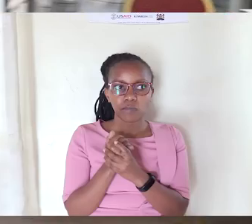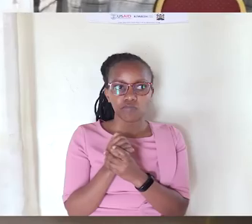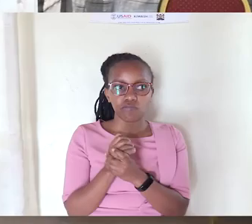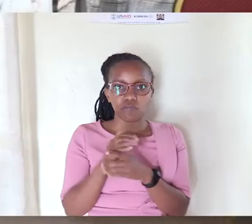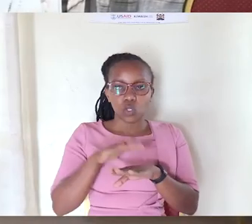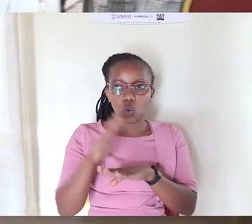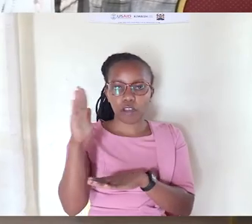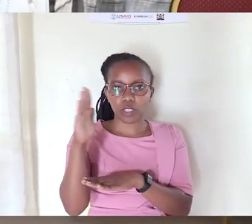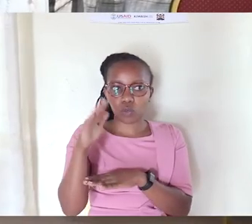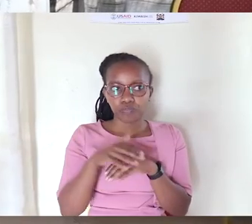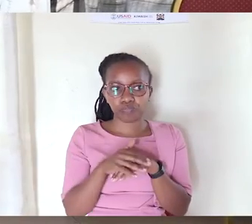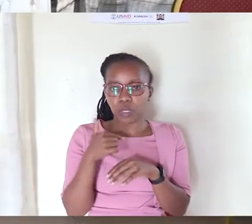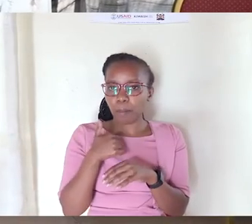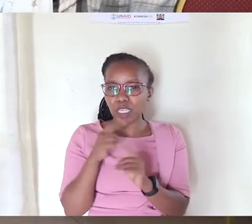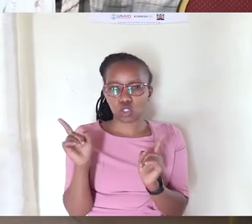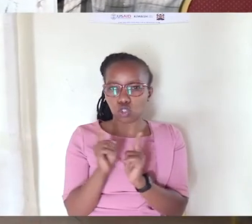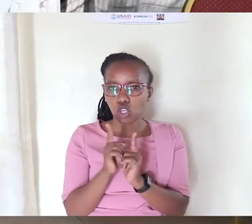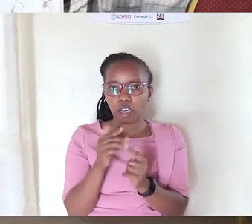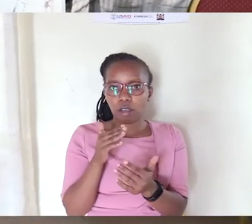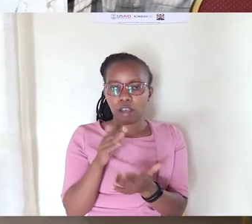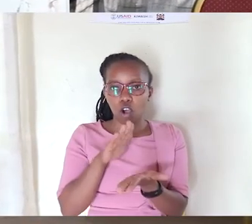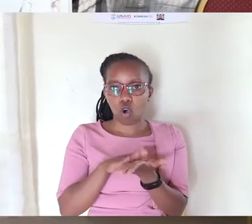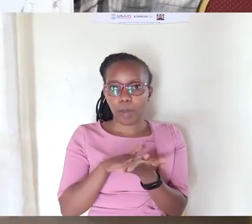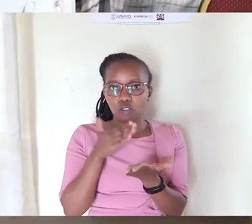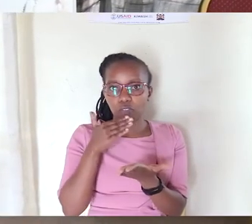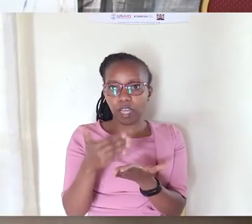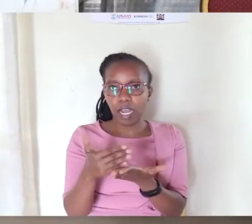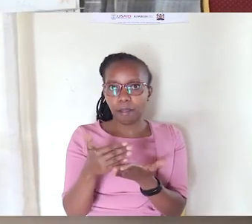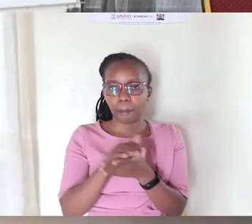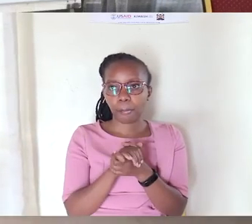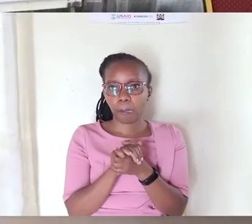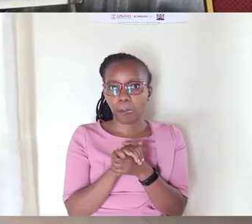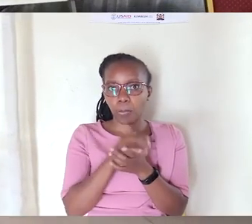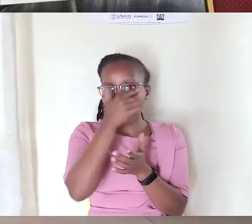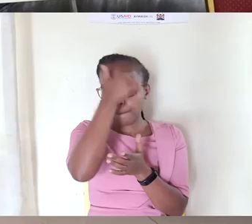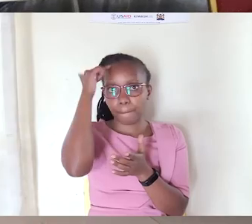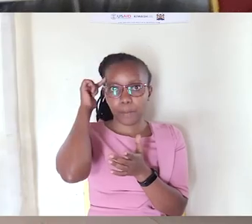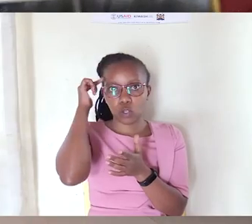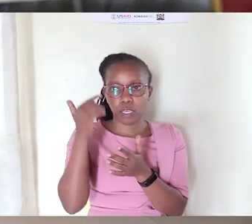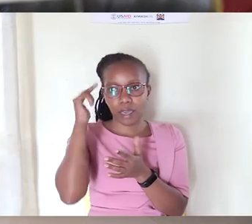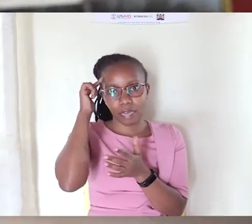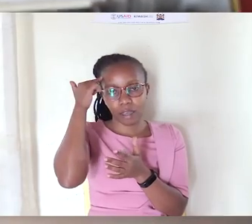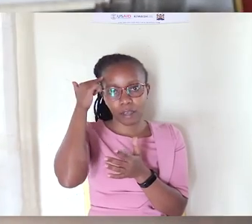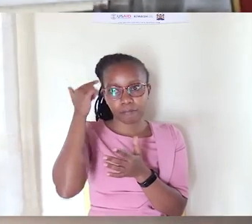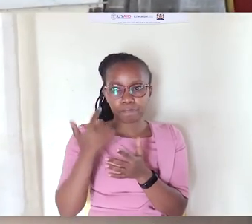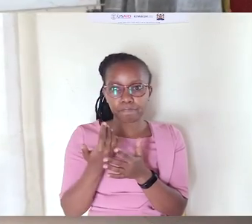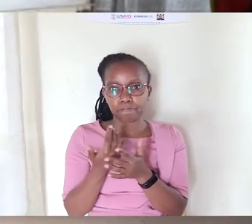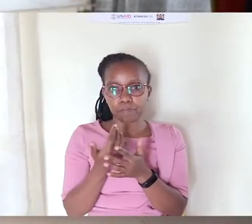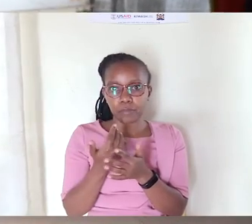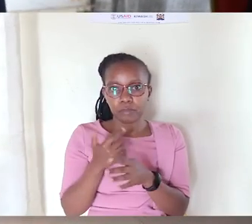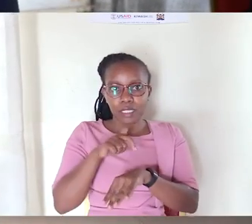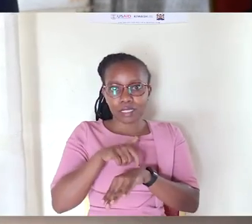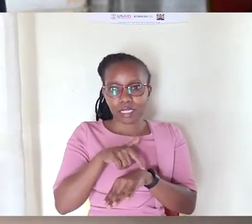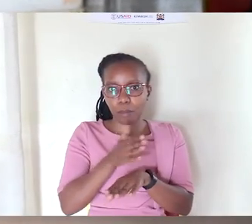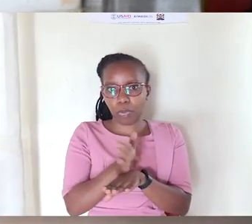Yes, good afternoon. I'll do a very quick vote of thanks. Very very quick because I think it's 2 p.m.